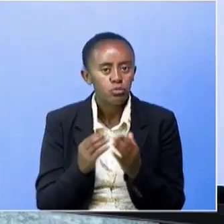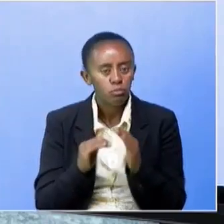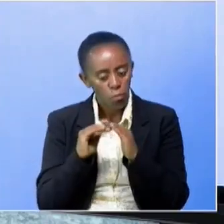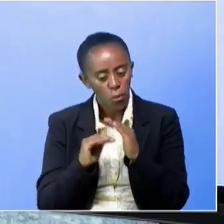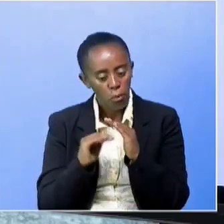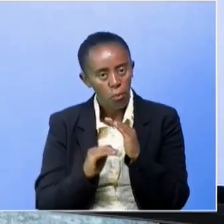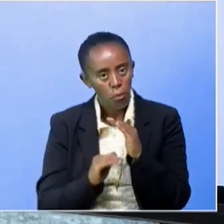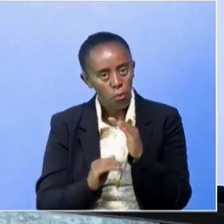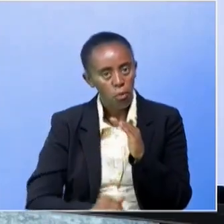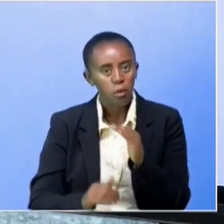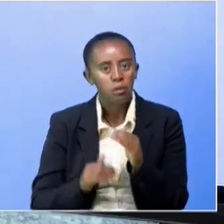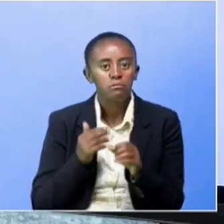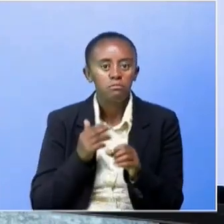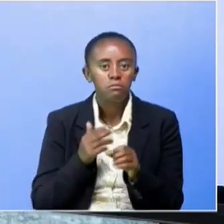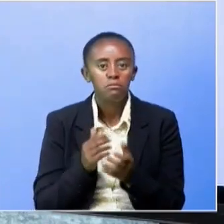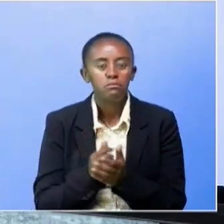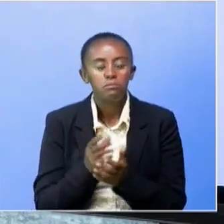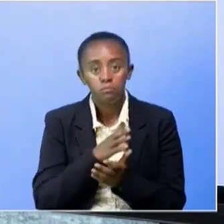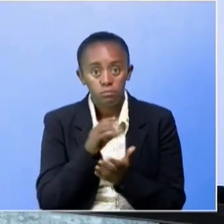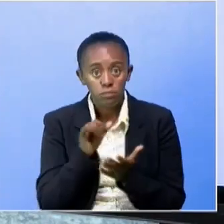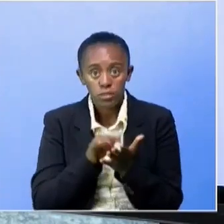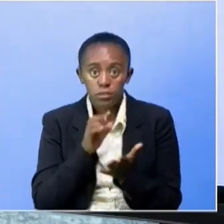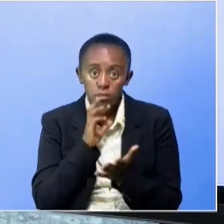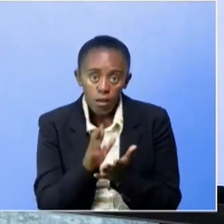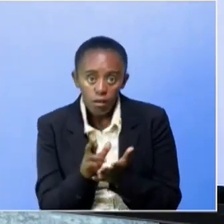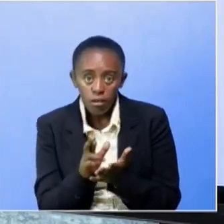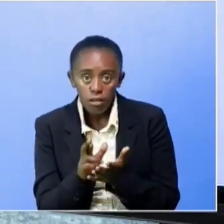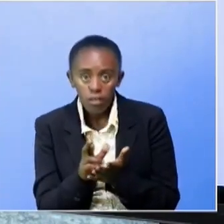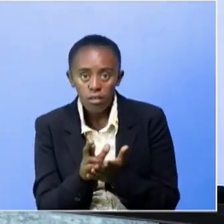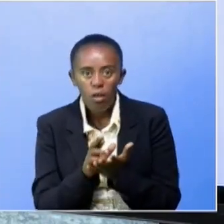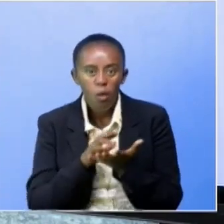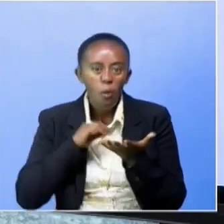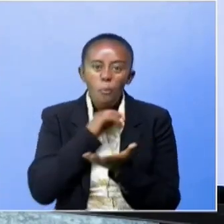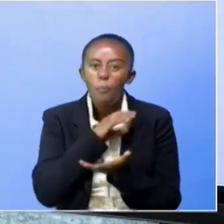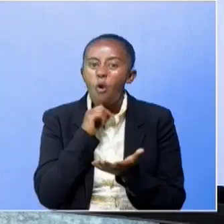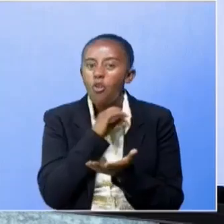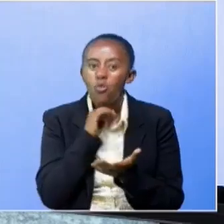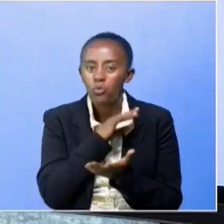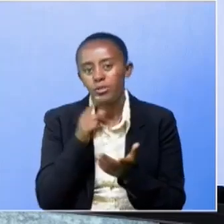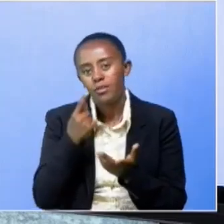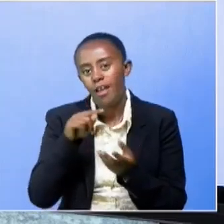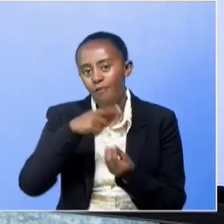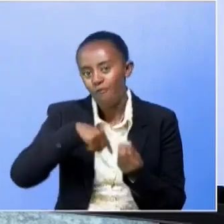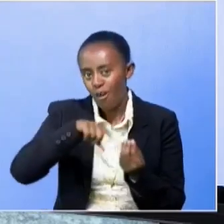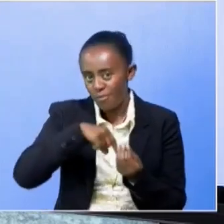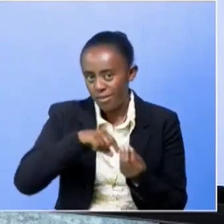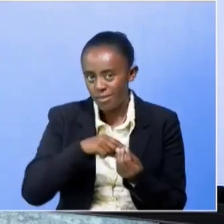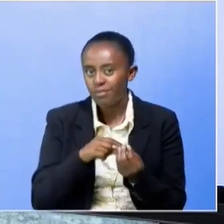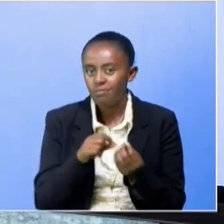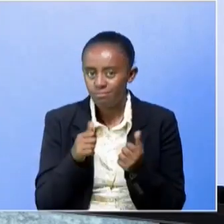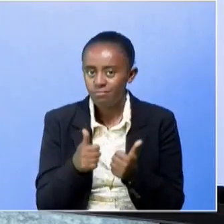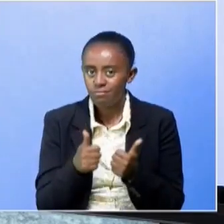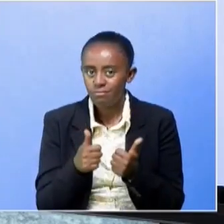in gases that are polluting the environment. So great for the environment as well.